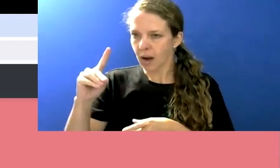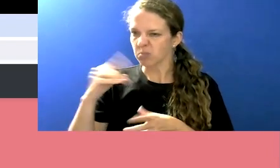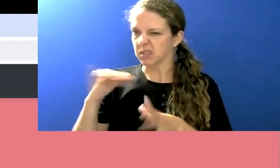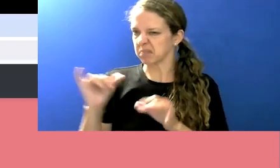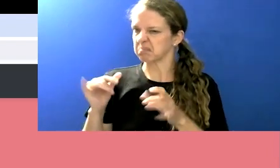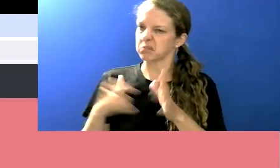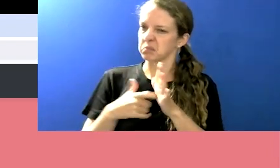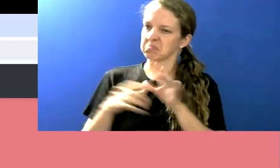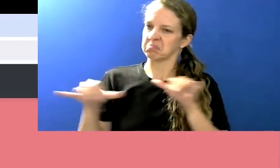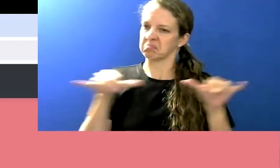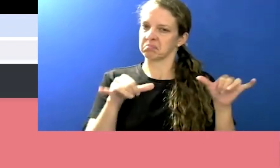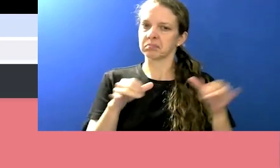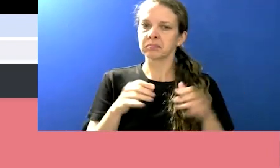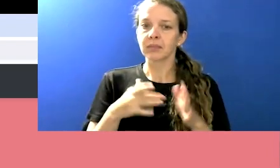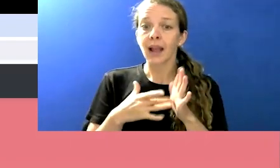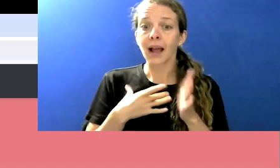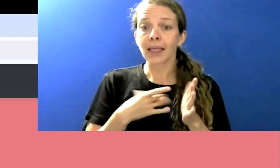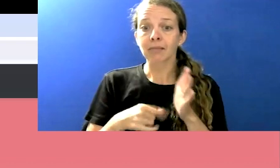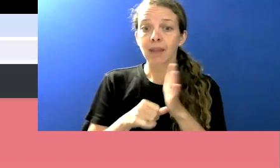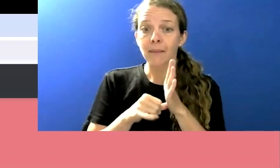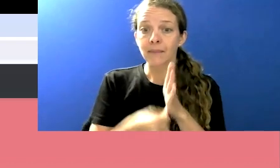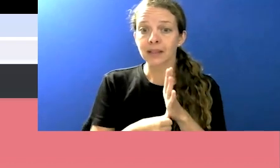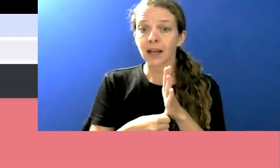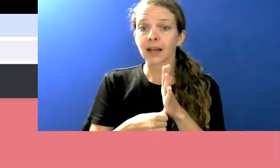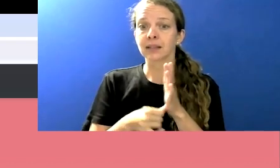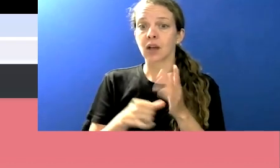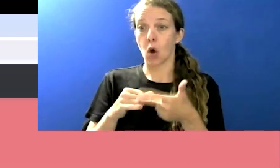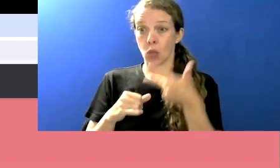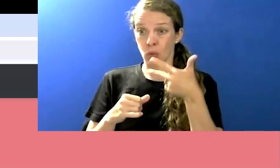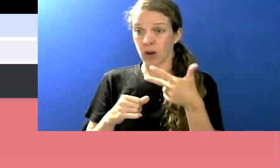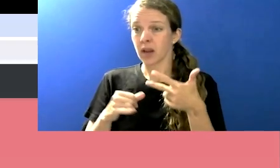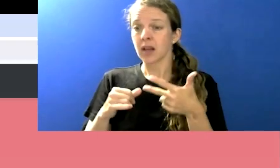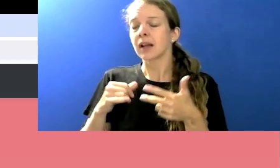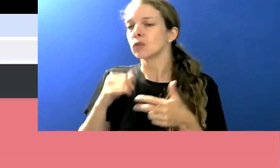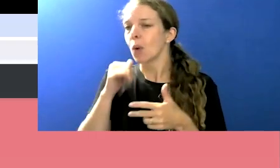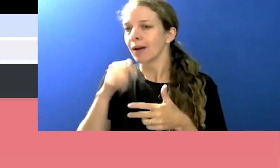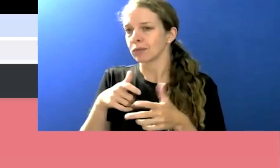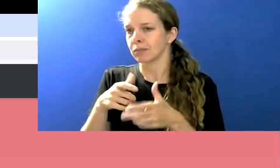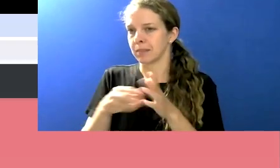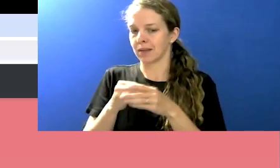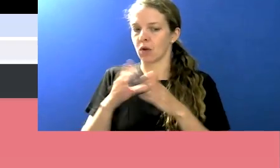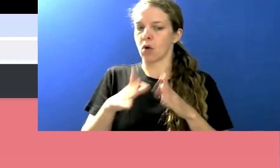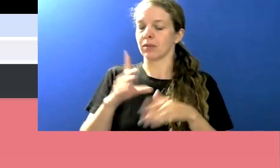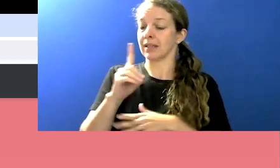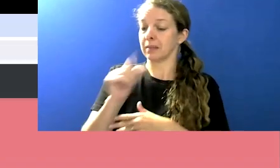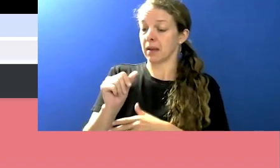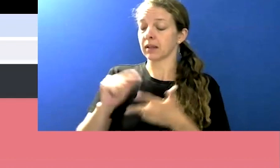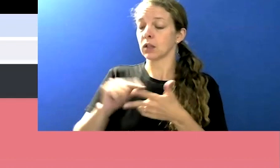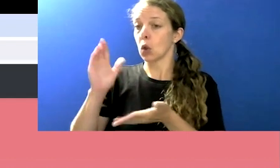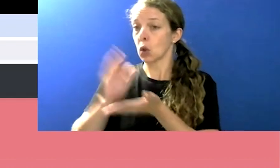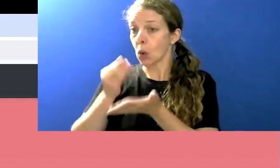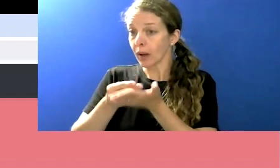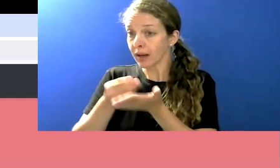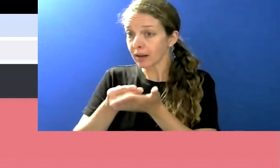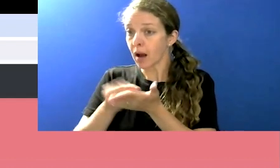And I like to emphasize OR because not all students have to meet all three criteria, which is disability, low income, and first